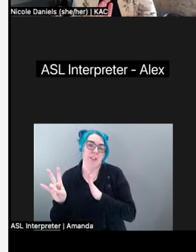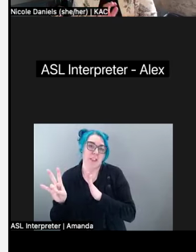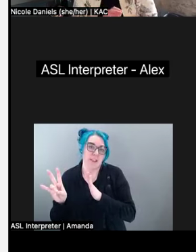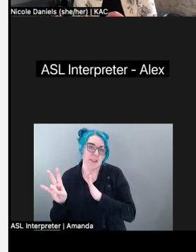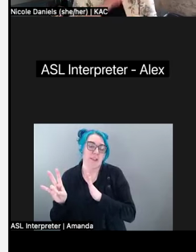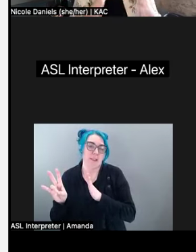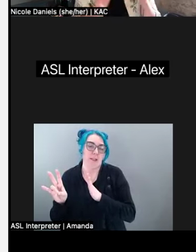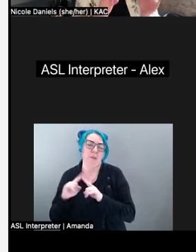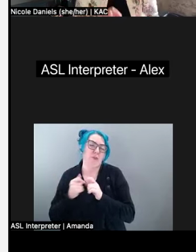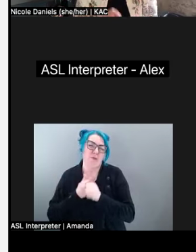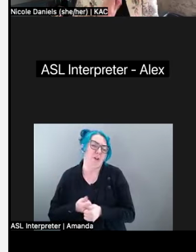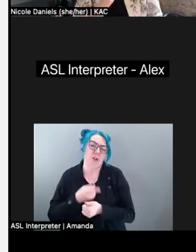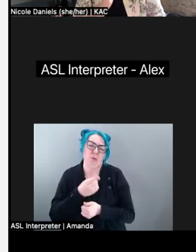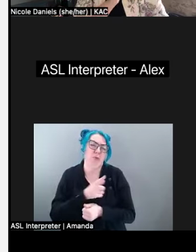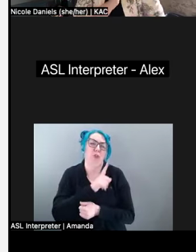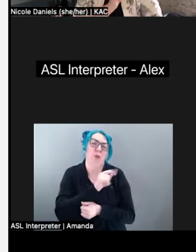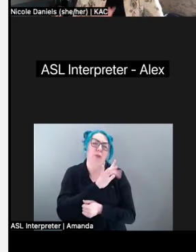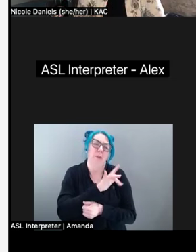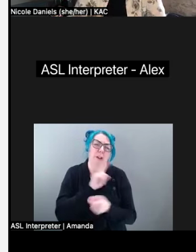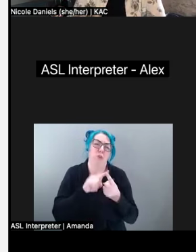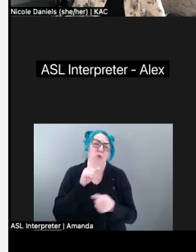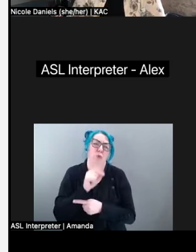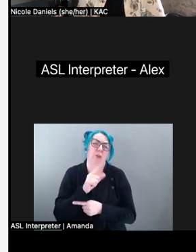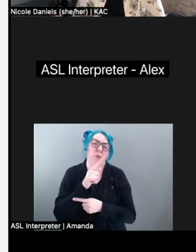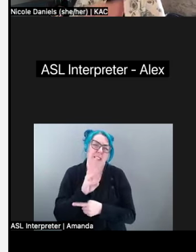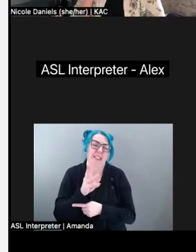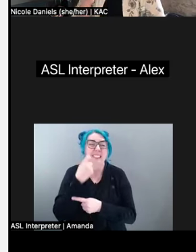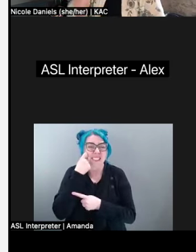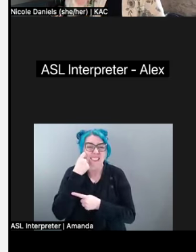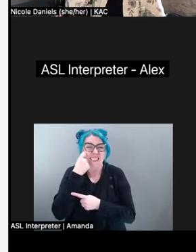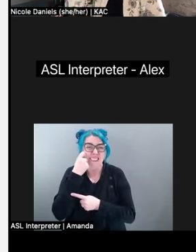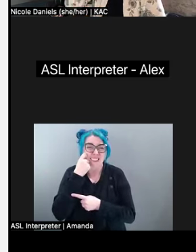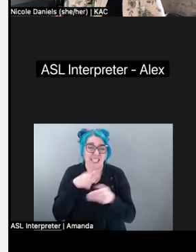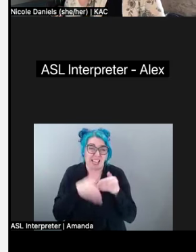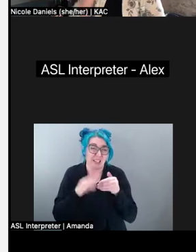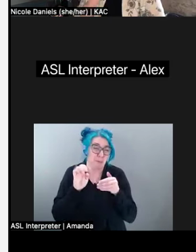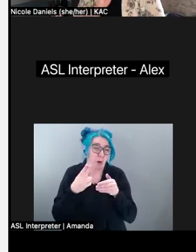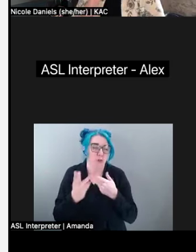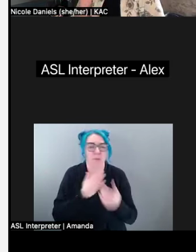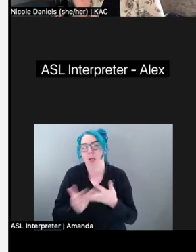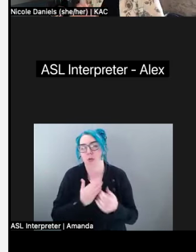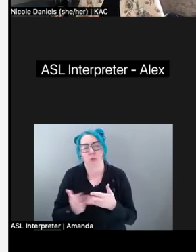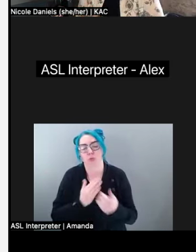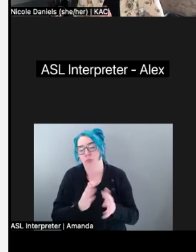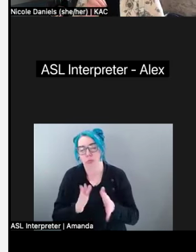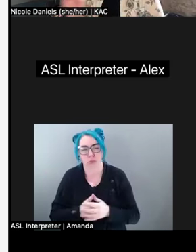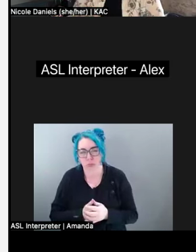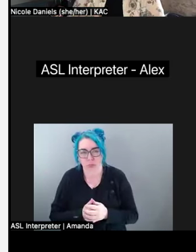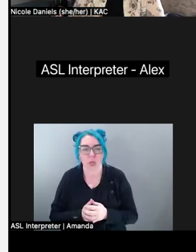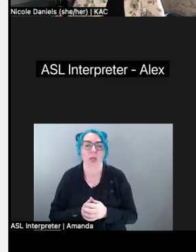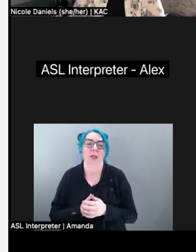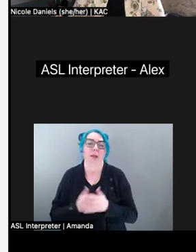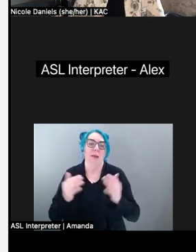to 2026, even if it has just recently completed. And then your request year, as I said before, is your 2026